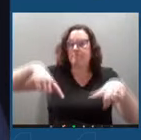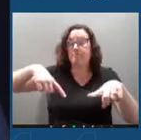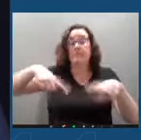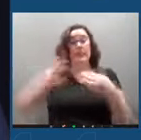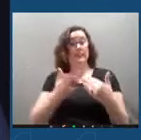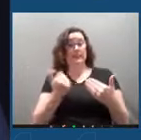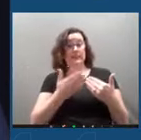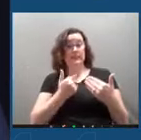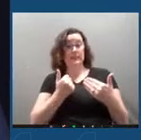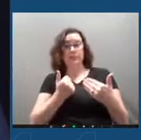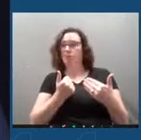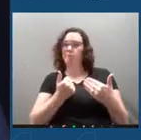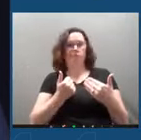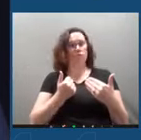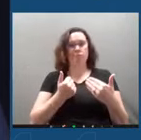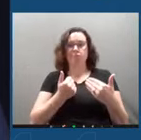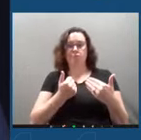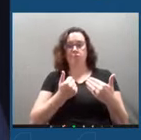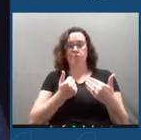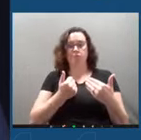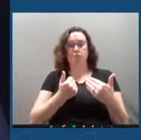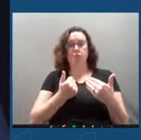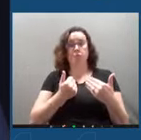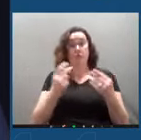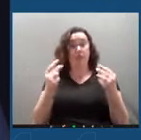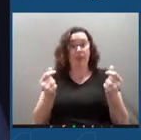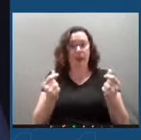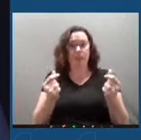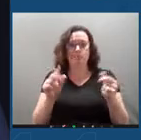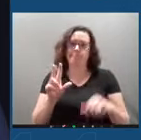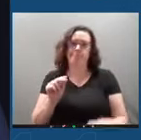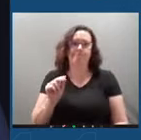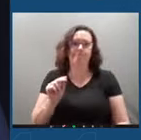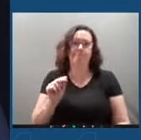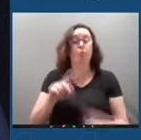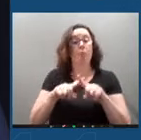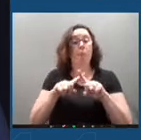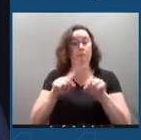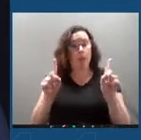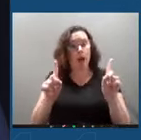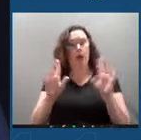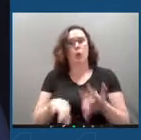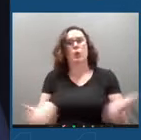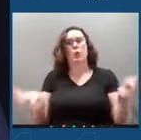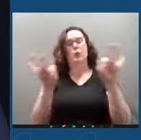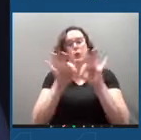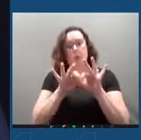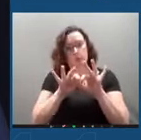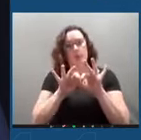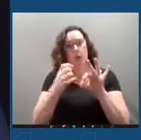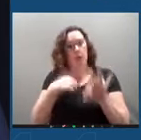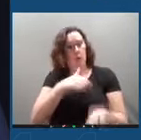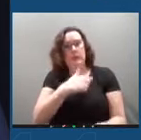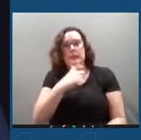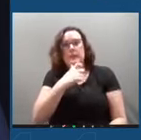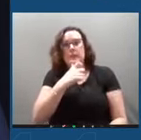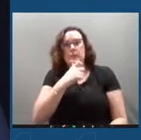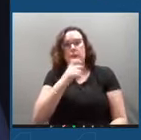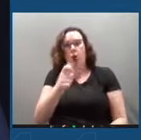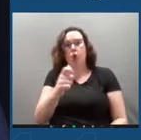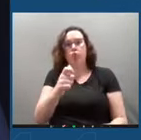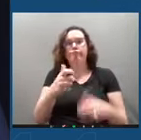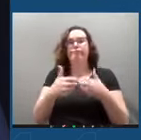thing, and it's certainly not a quick thing. But it is important that we not stay in our